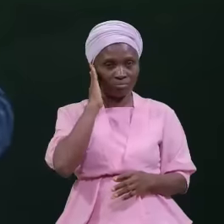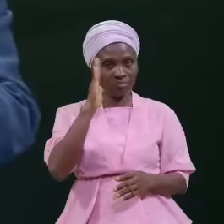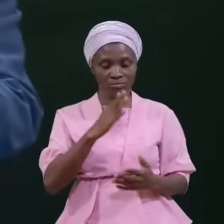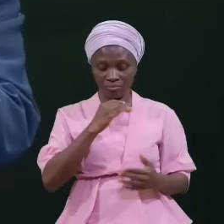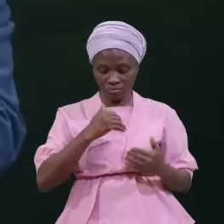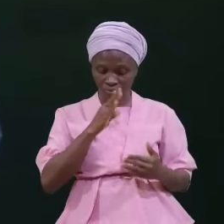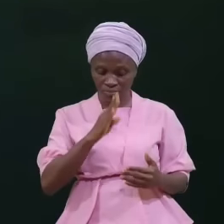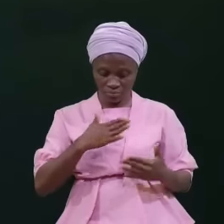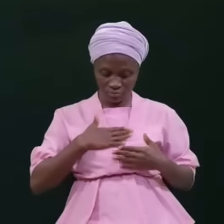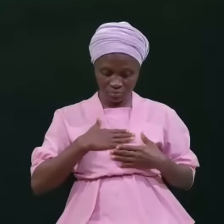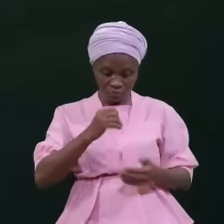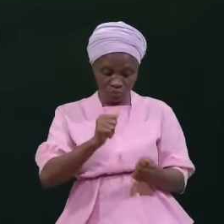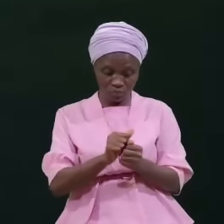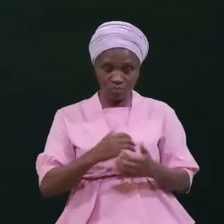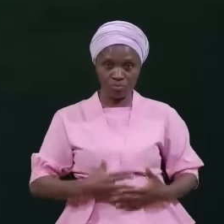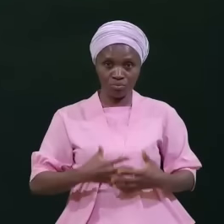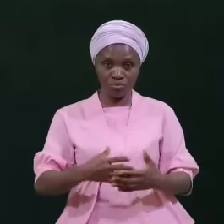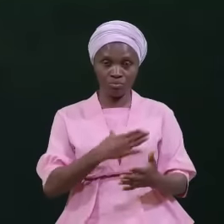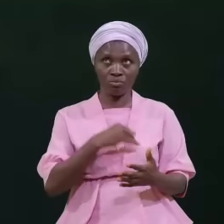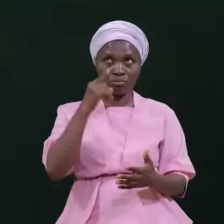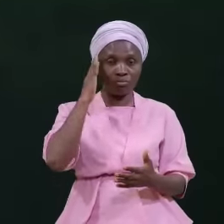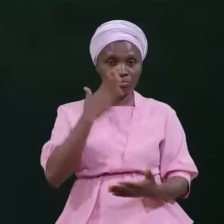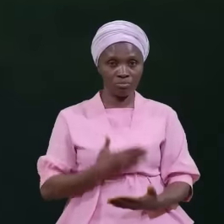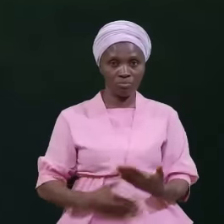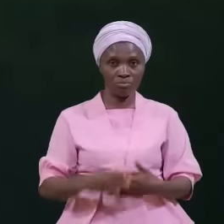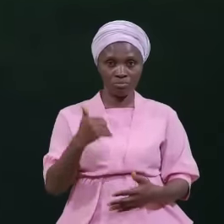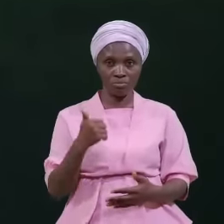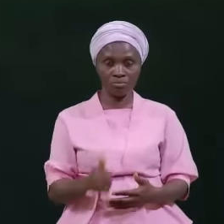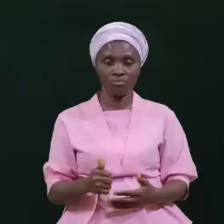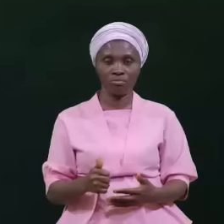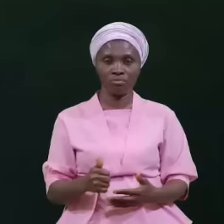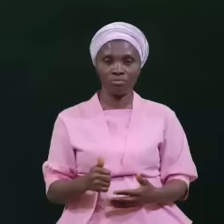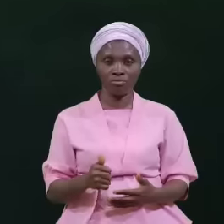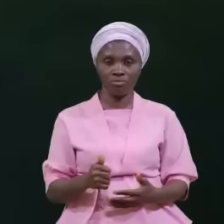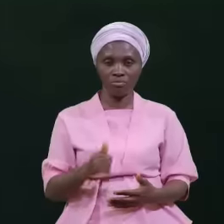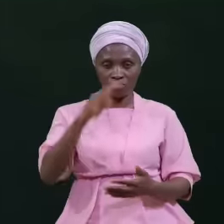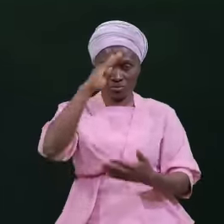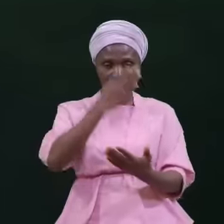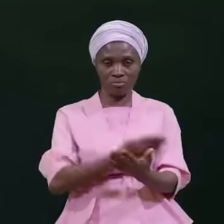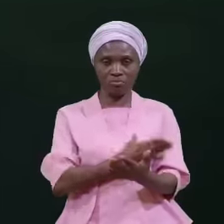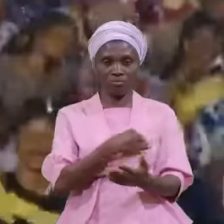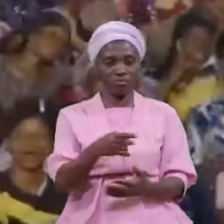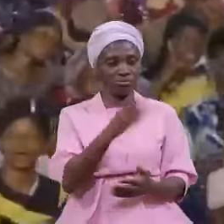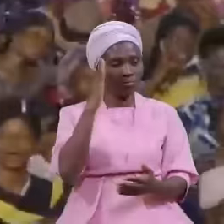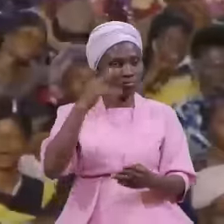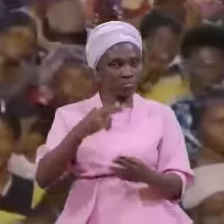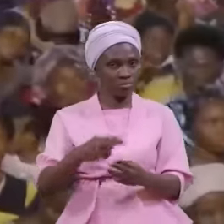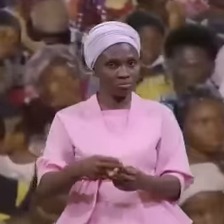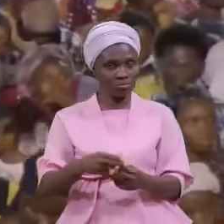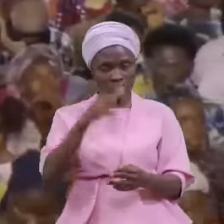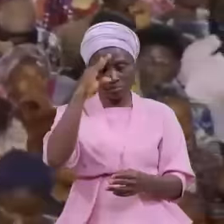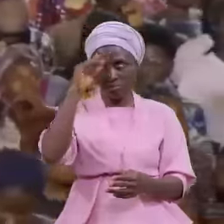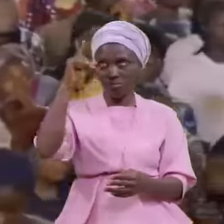bring forth a son, and they shall call his name Emmanuel. If